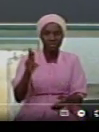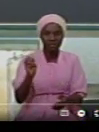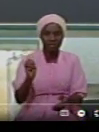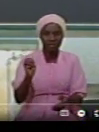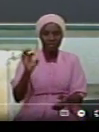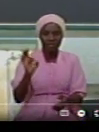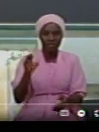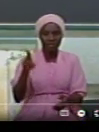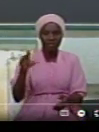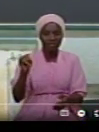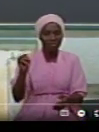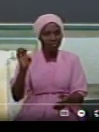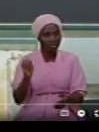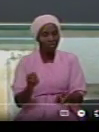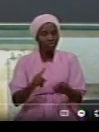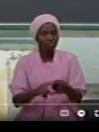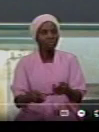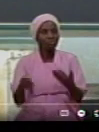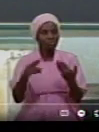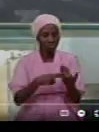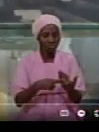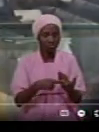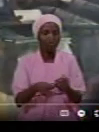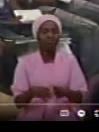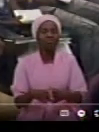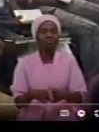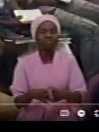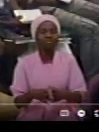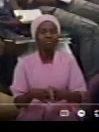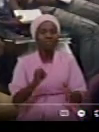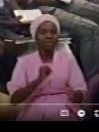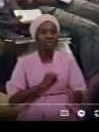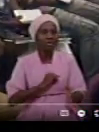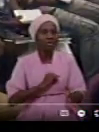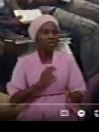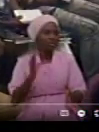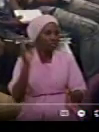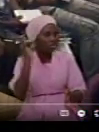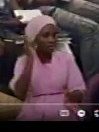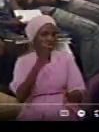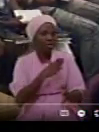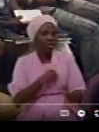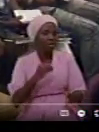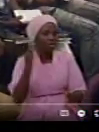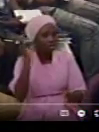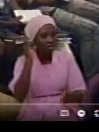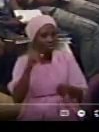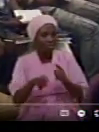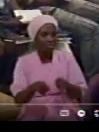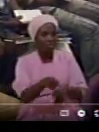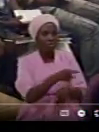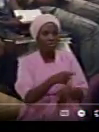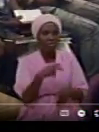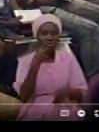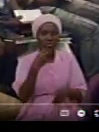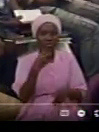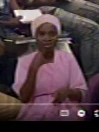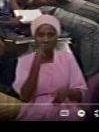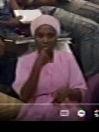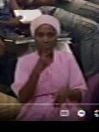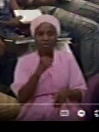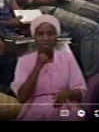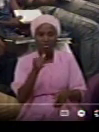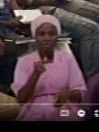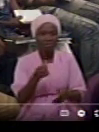I hearkened and heard, but they speak not aright. No man repented of his